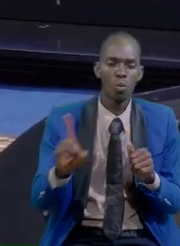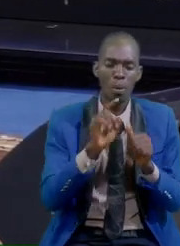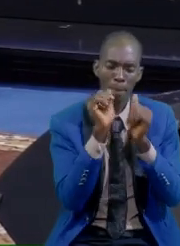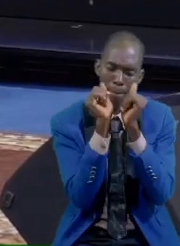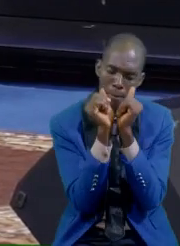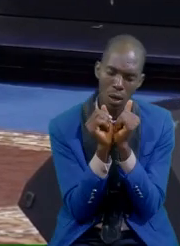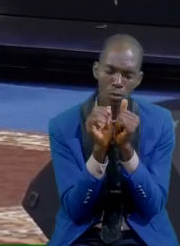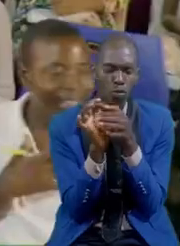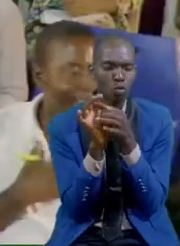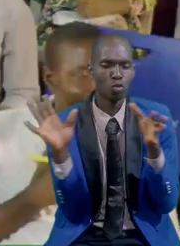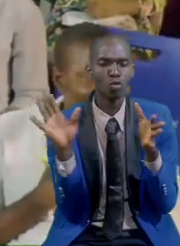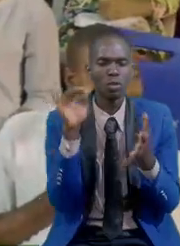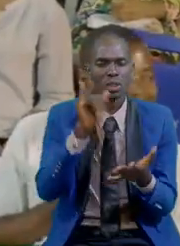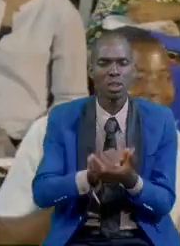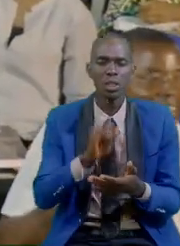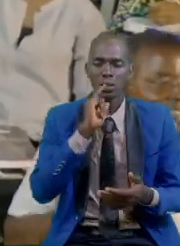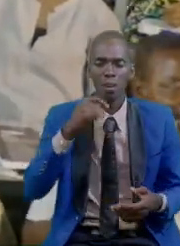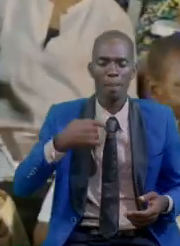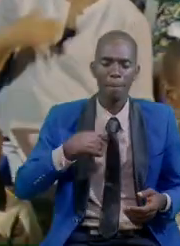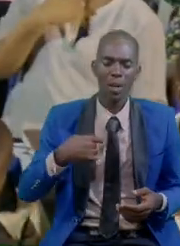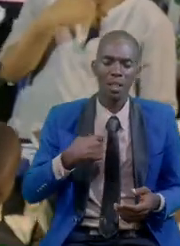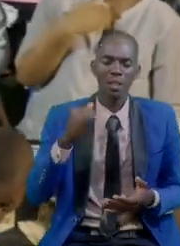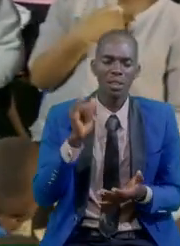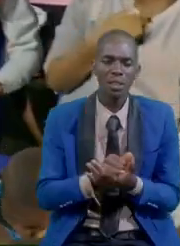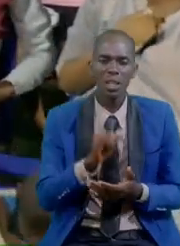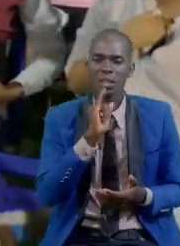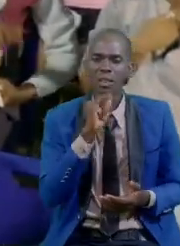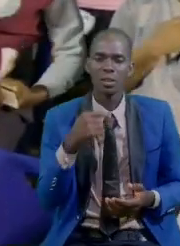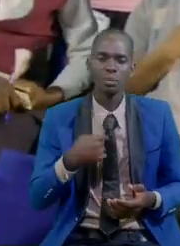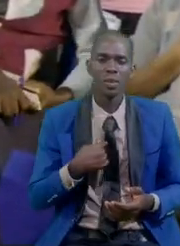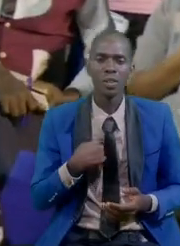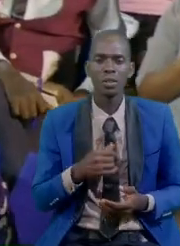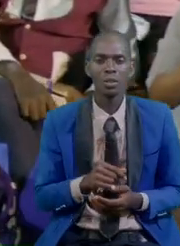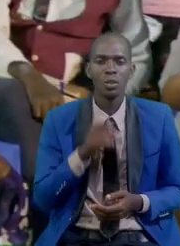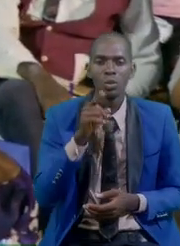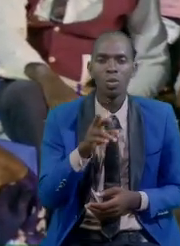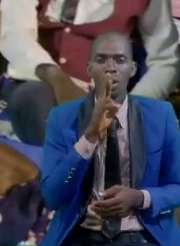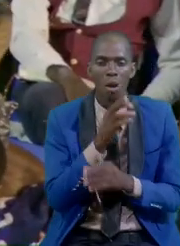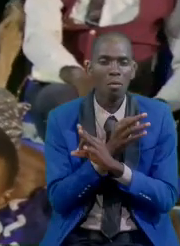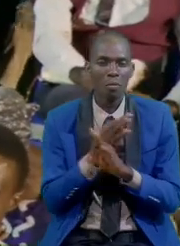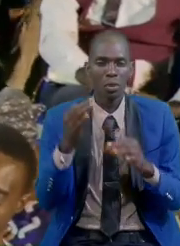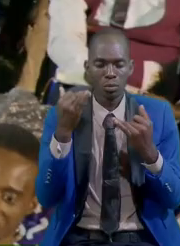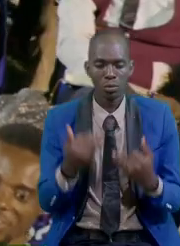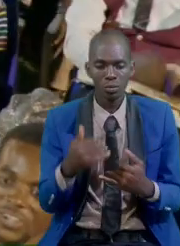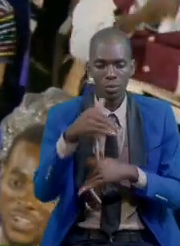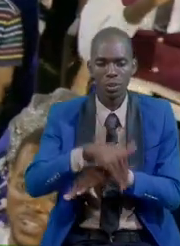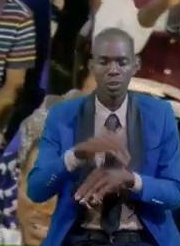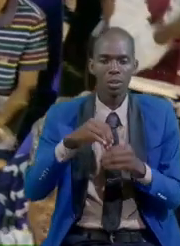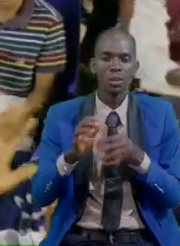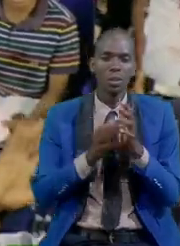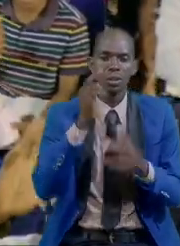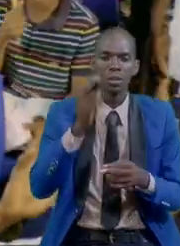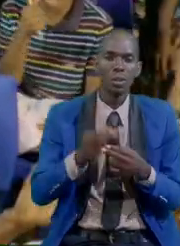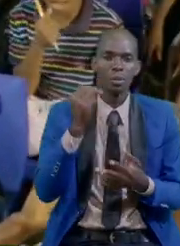me. That's me. You're free tonight in Jesus'